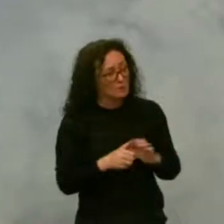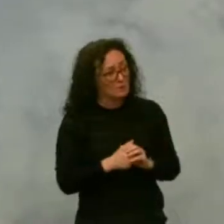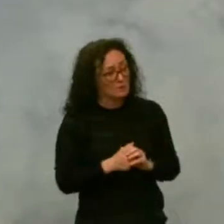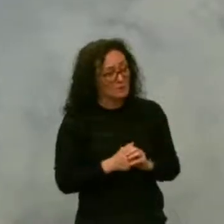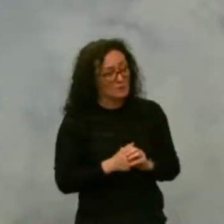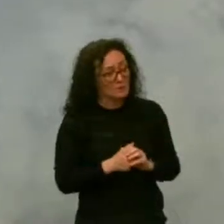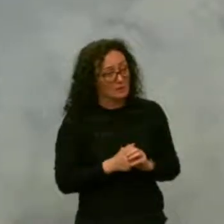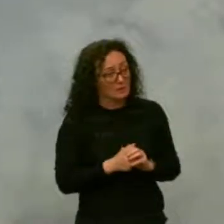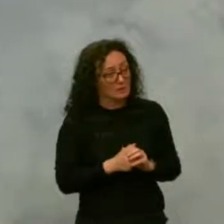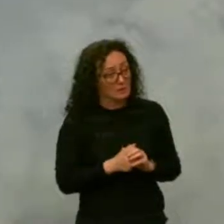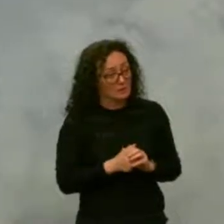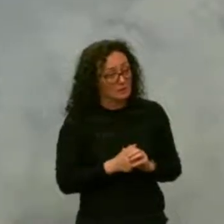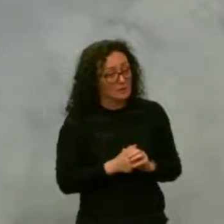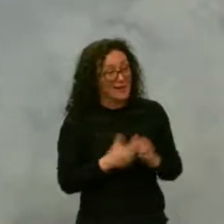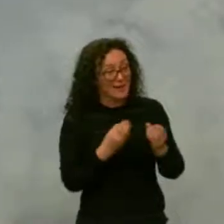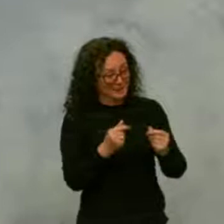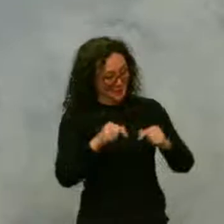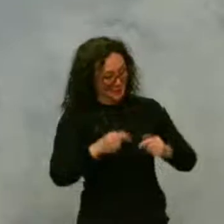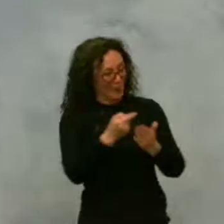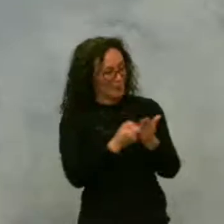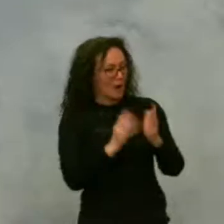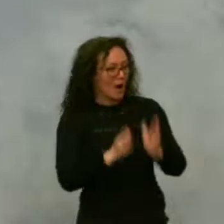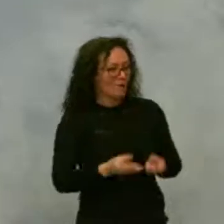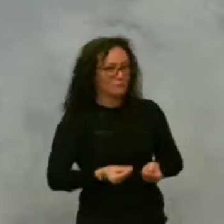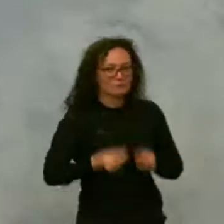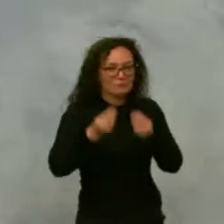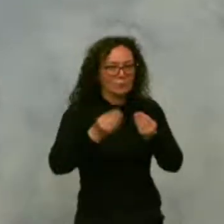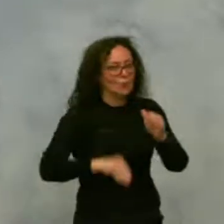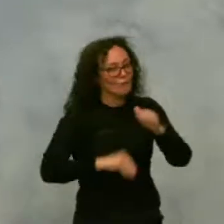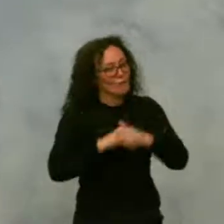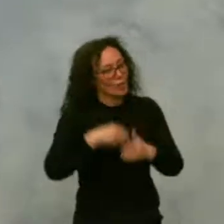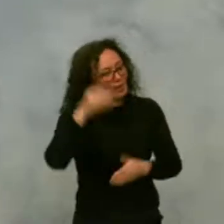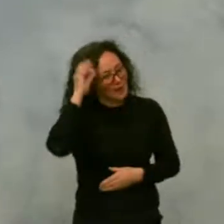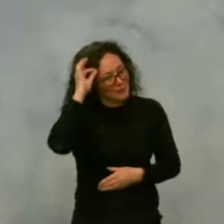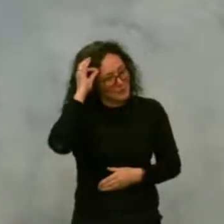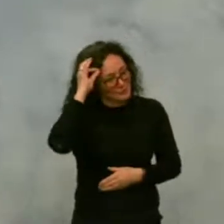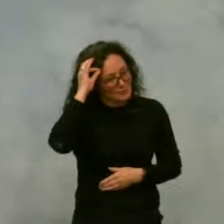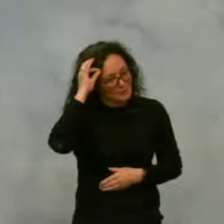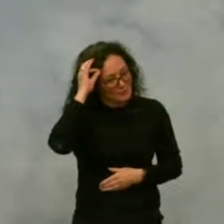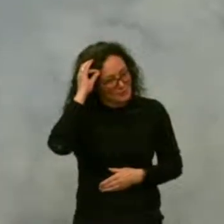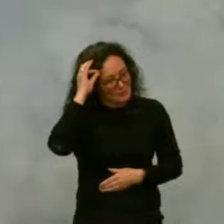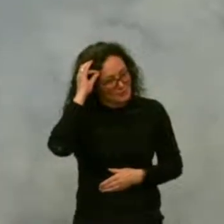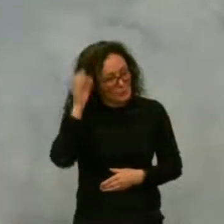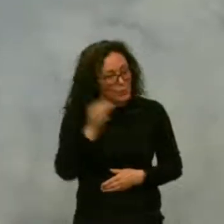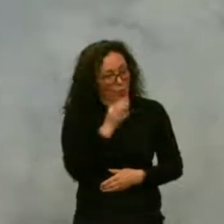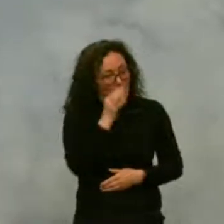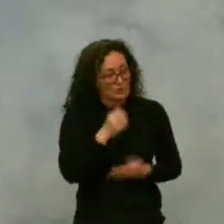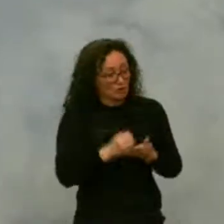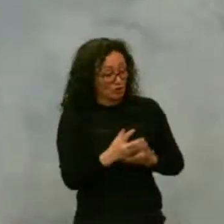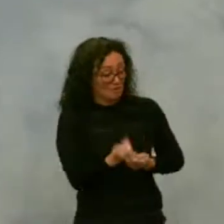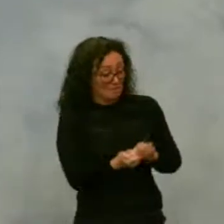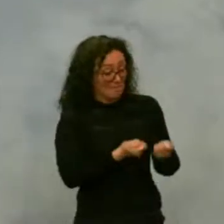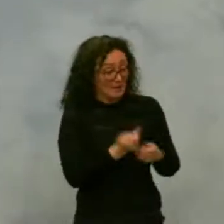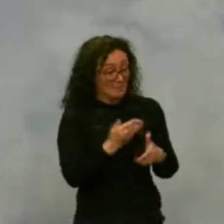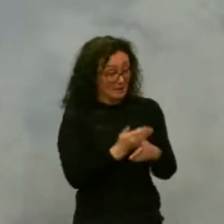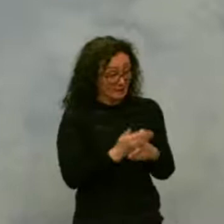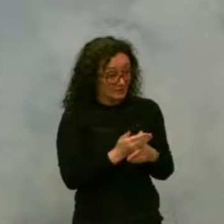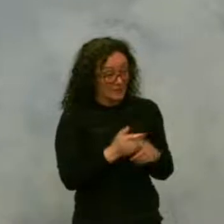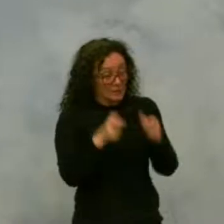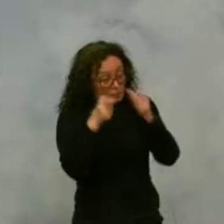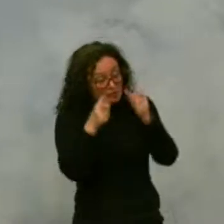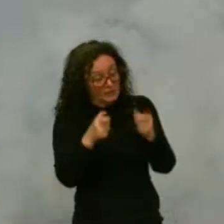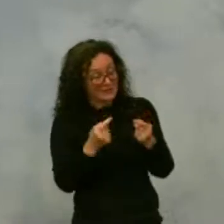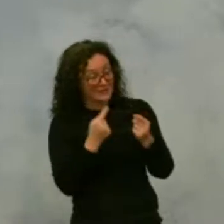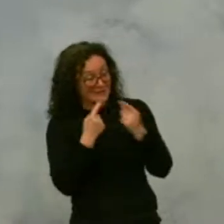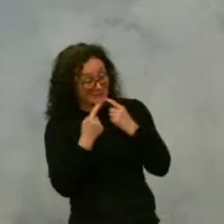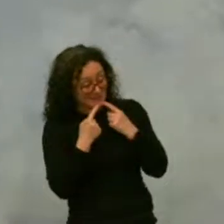have to go to full council. So we're asking that the Treasury management activity and the prudential indicators covered in